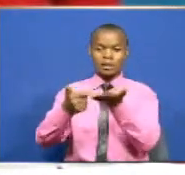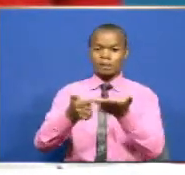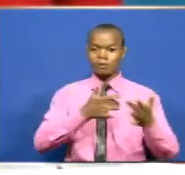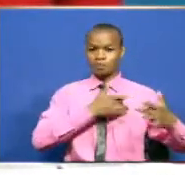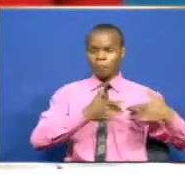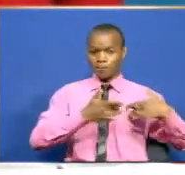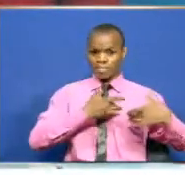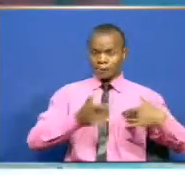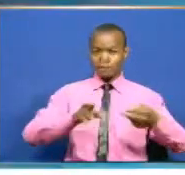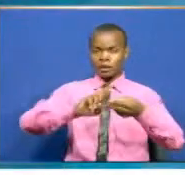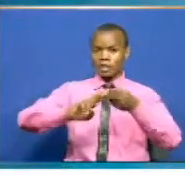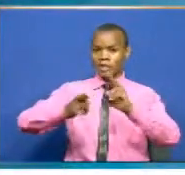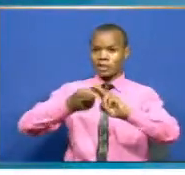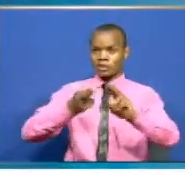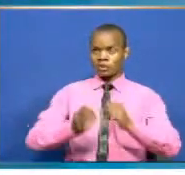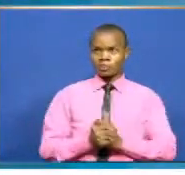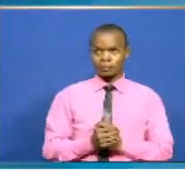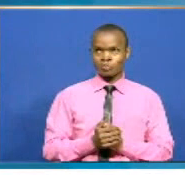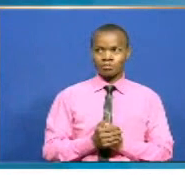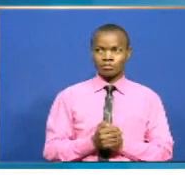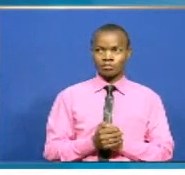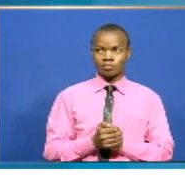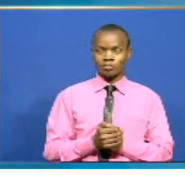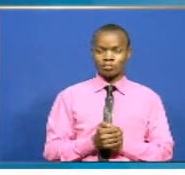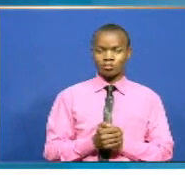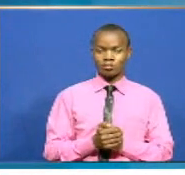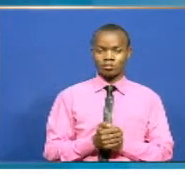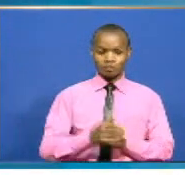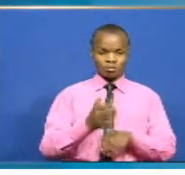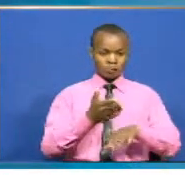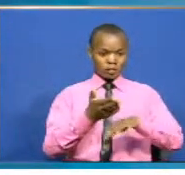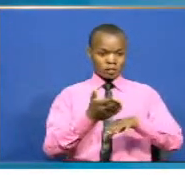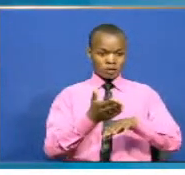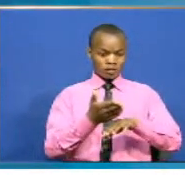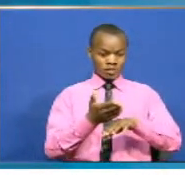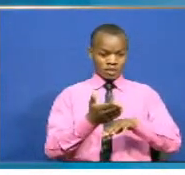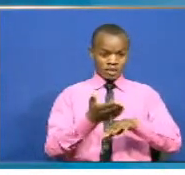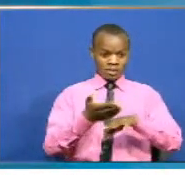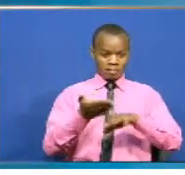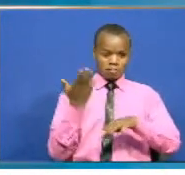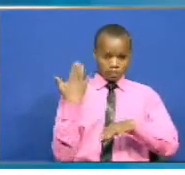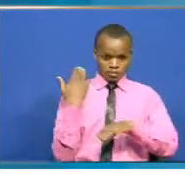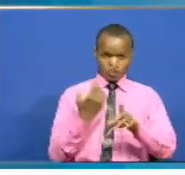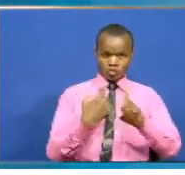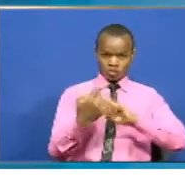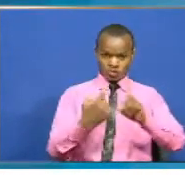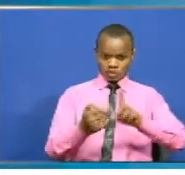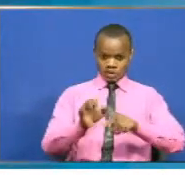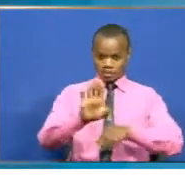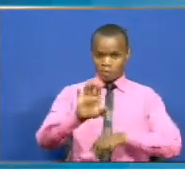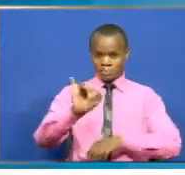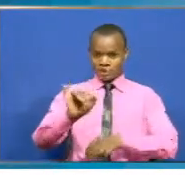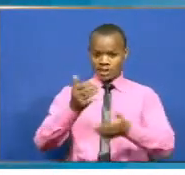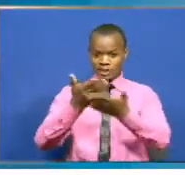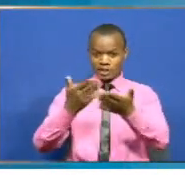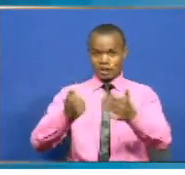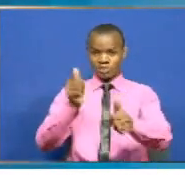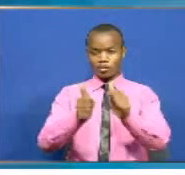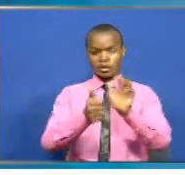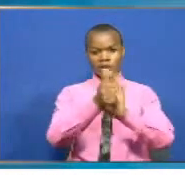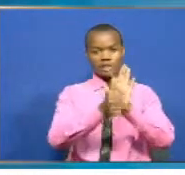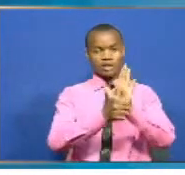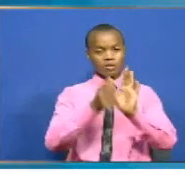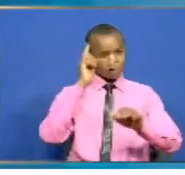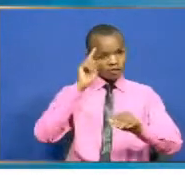this particular relationship. Now, we have been talking about the Building Bridges Initiative as part of the issues that are shaping the agenda for the country